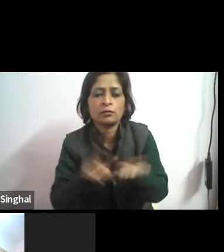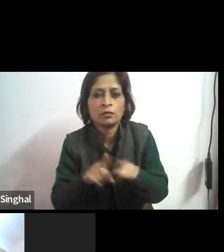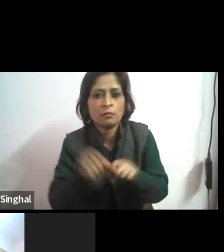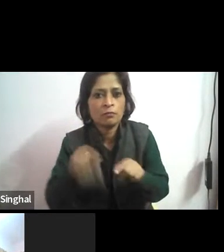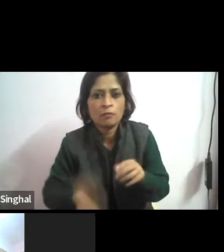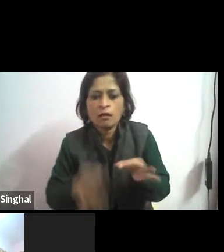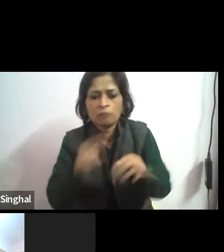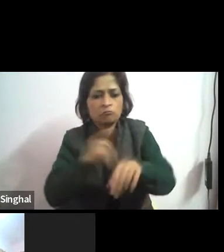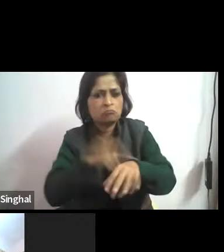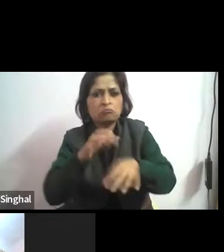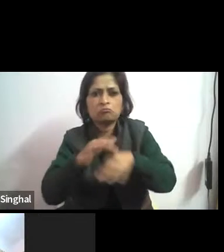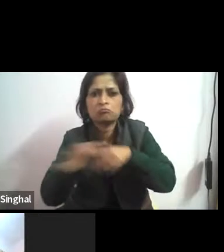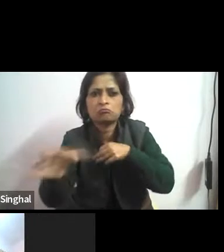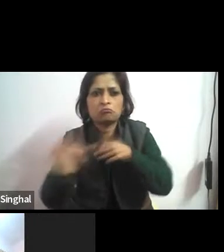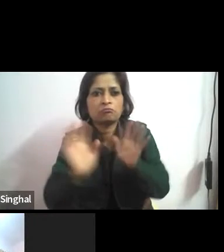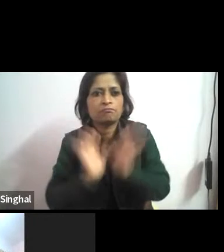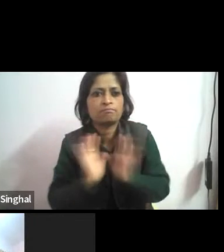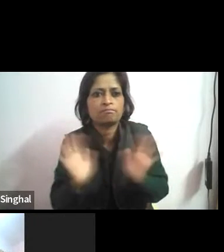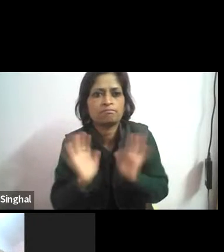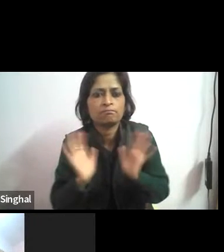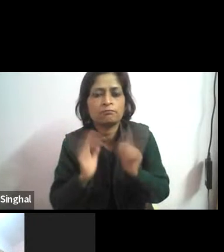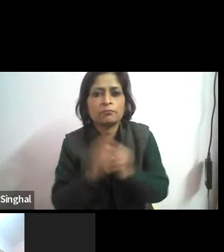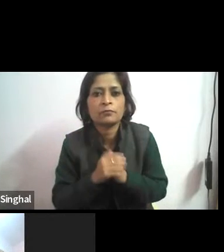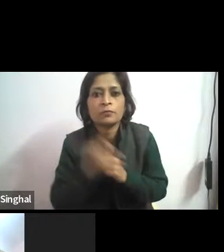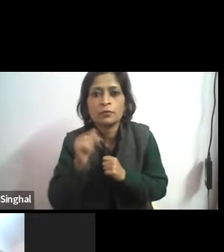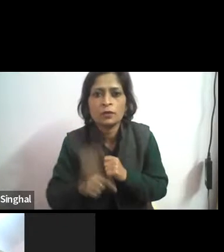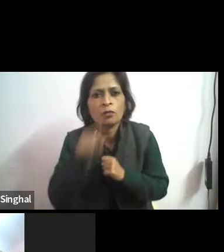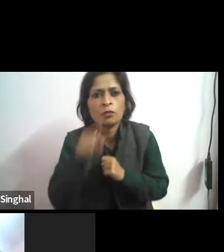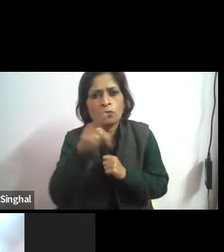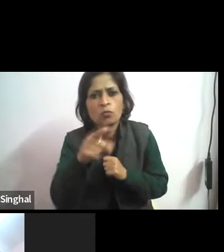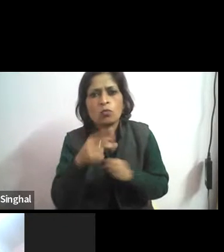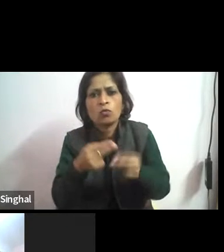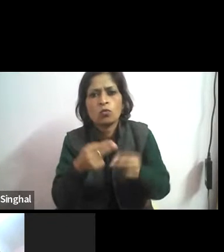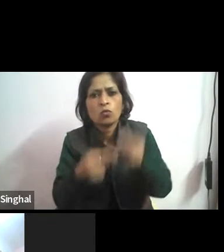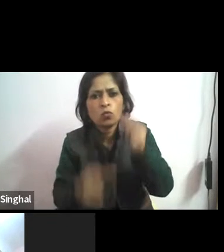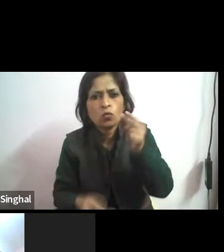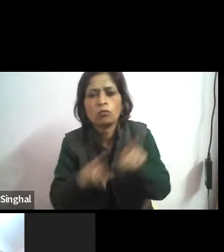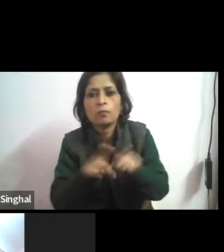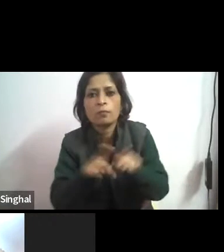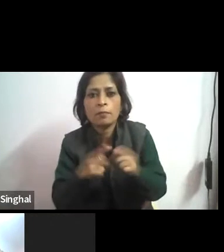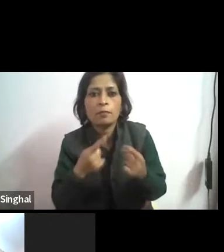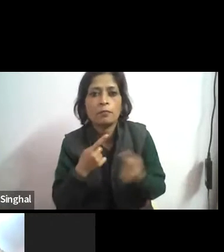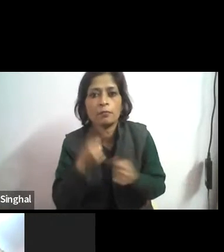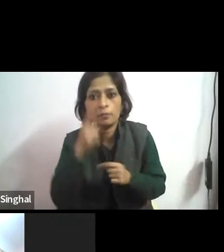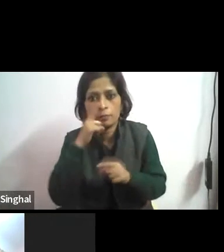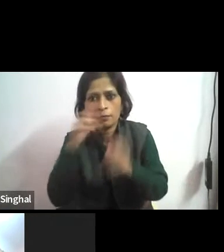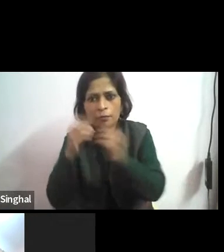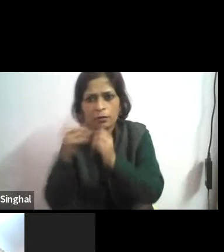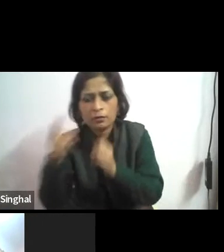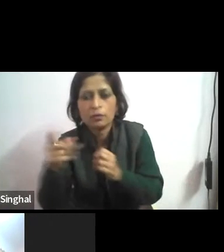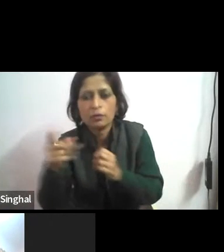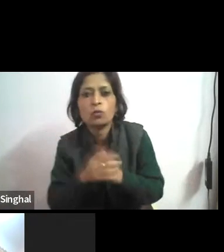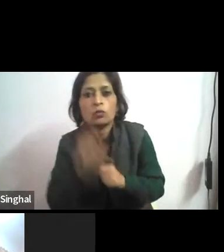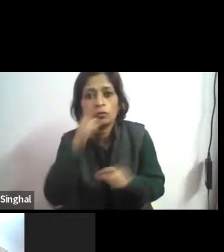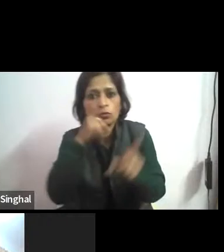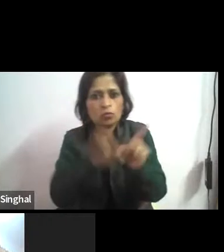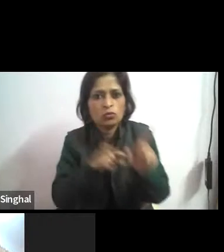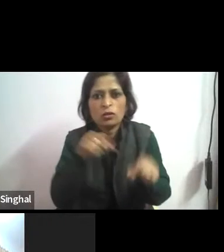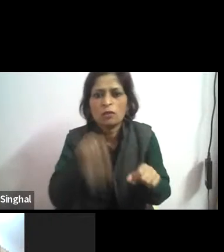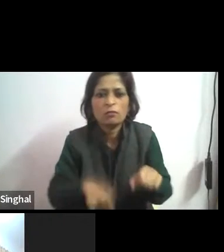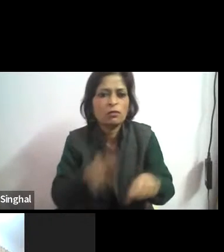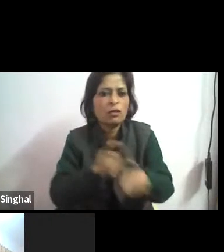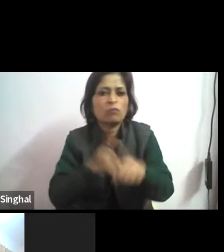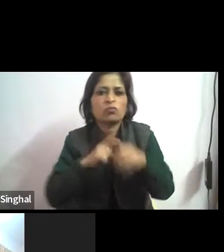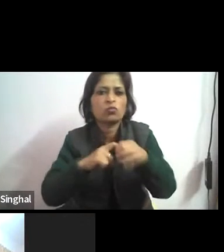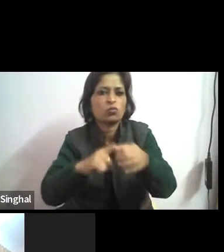be taking much time. And as you have already been informed by Betty and Yukti, that there will not be time for question